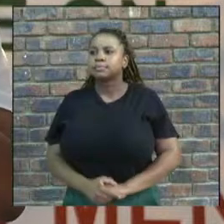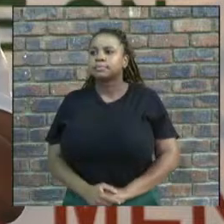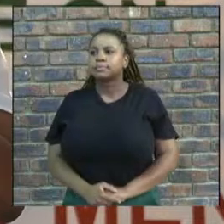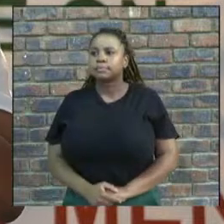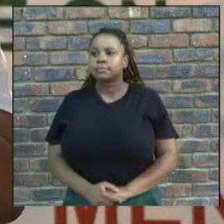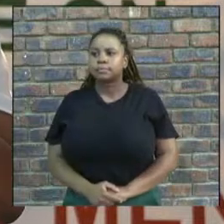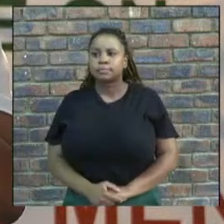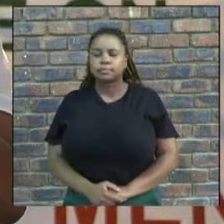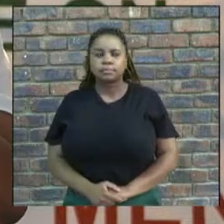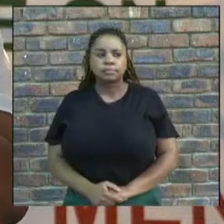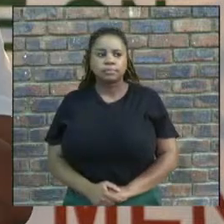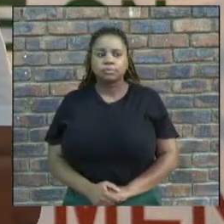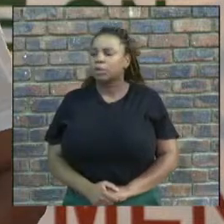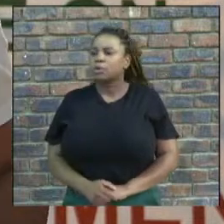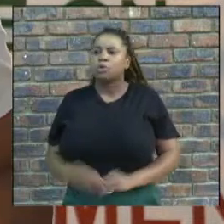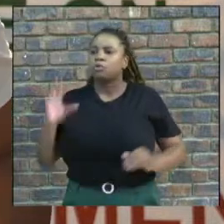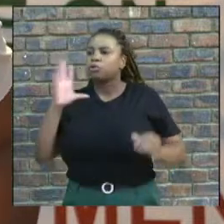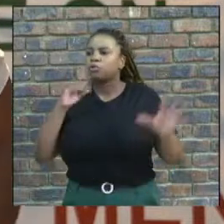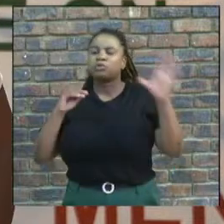Re ka se bue kaofela akere.